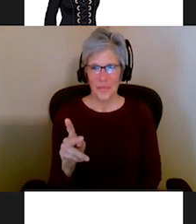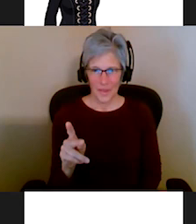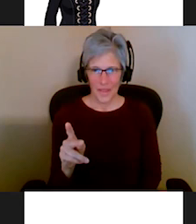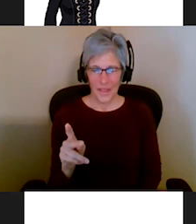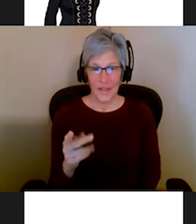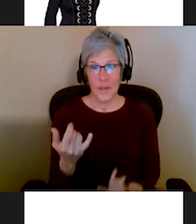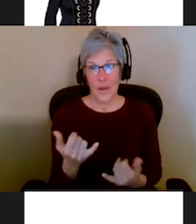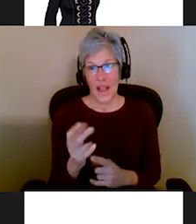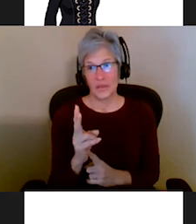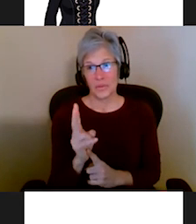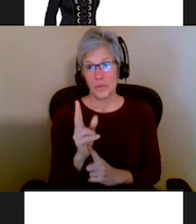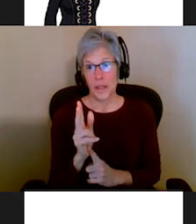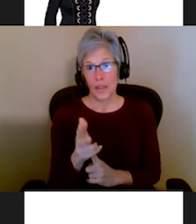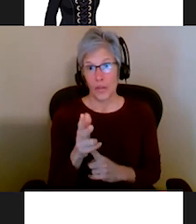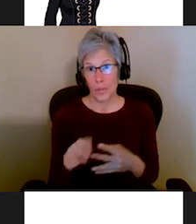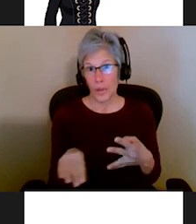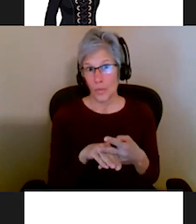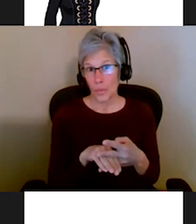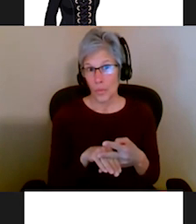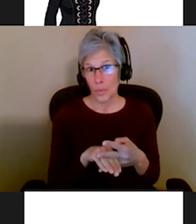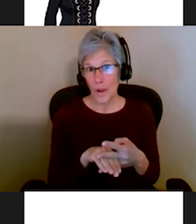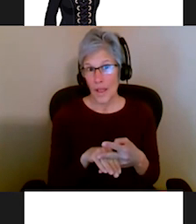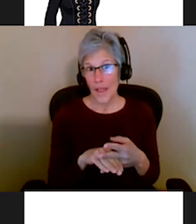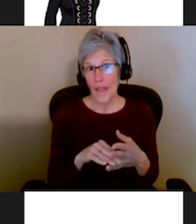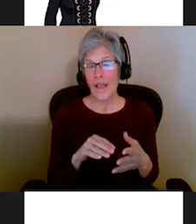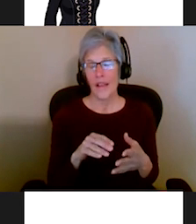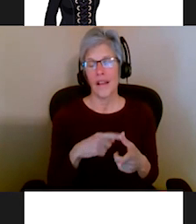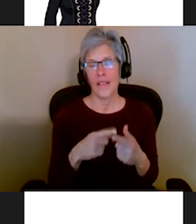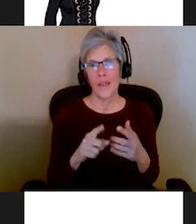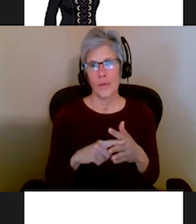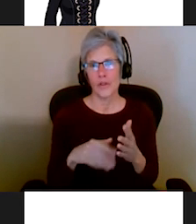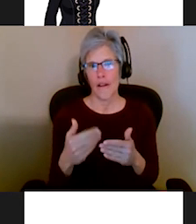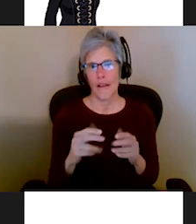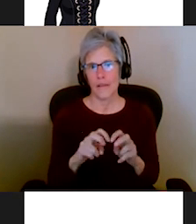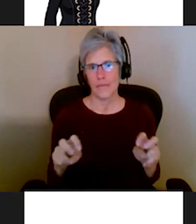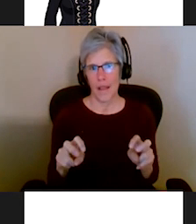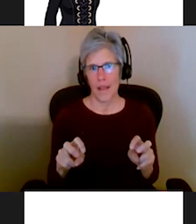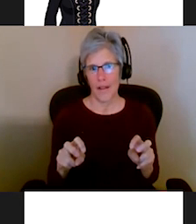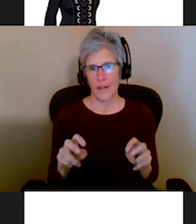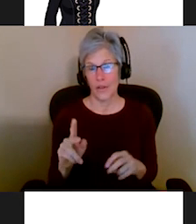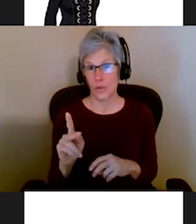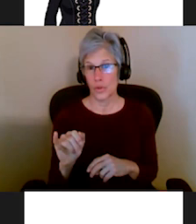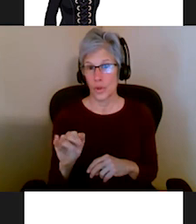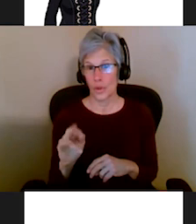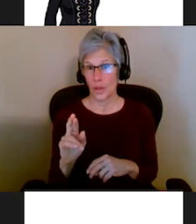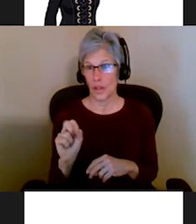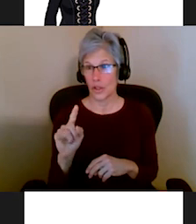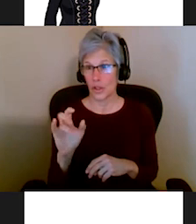I said, about a 2 to 3 minute break, and we'll get the next panel started. Kirsten, if you can put the slideshow